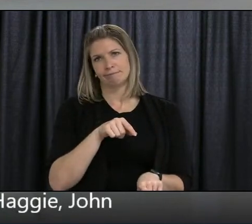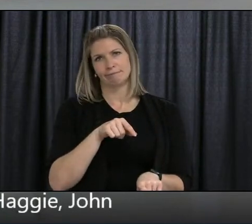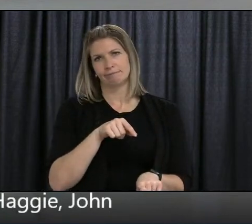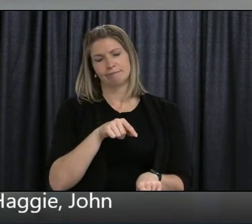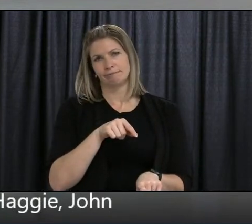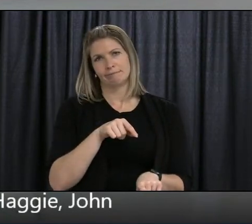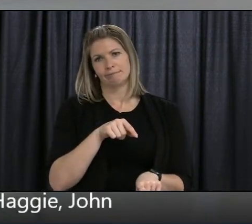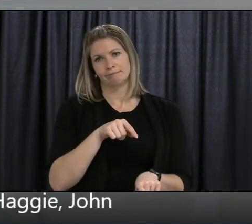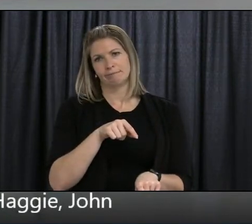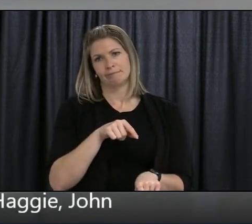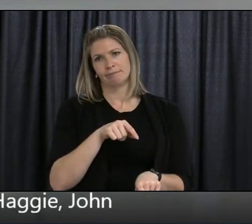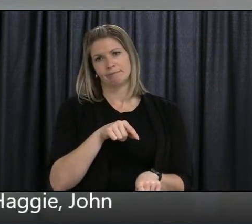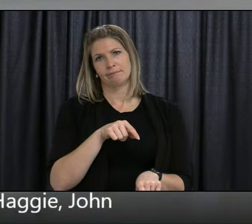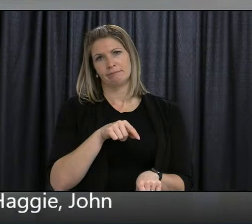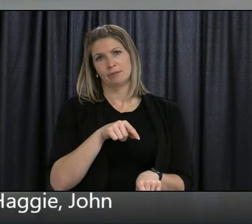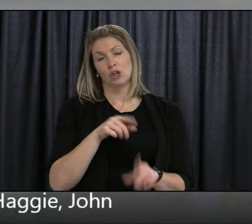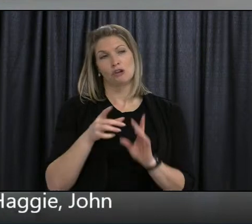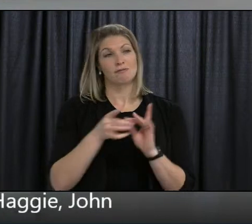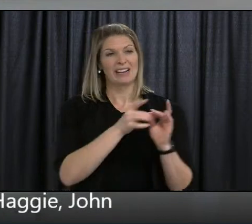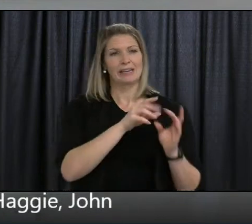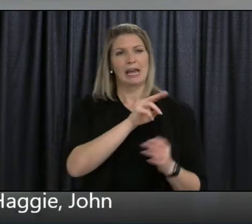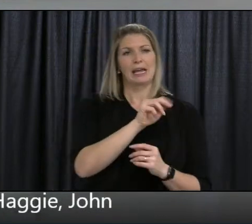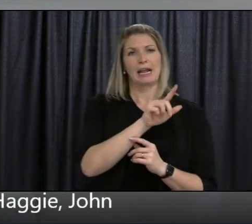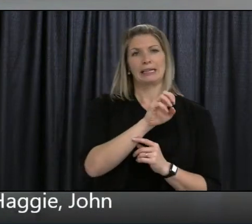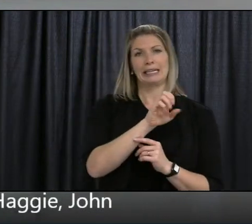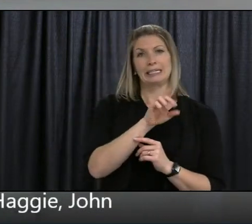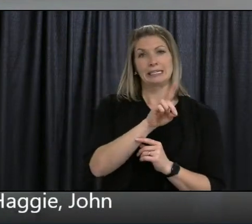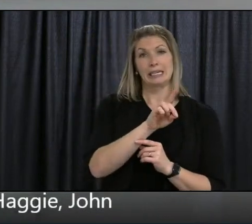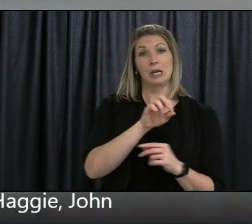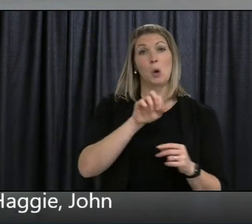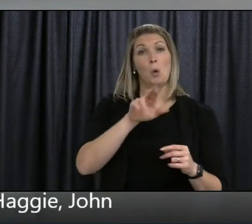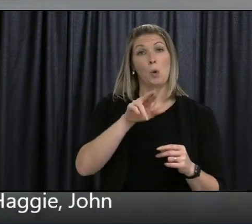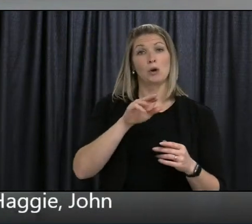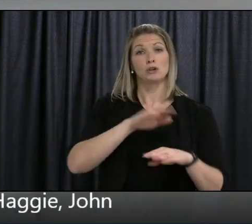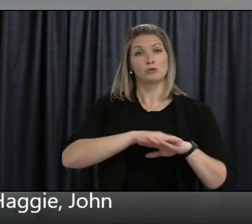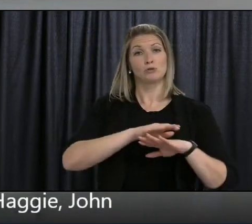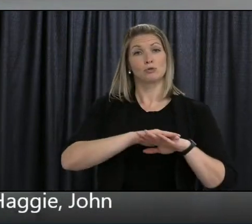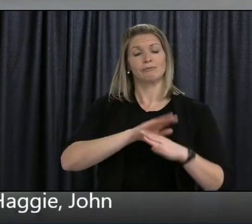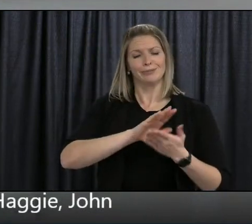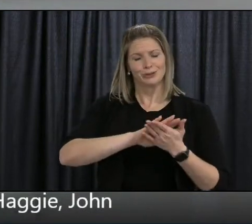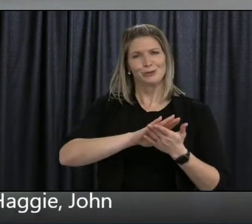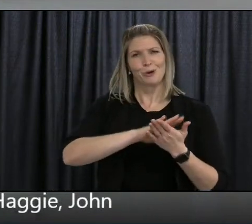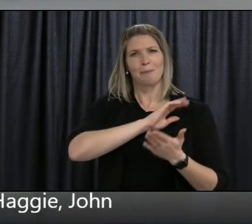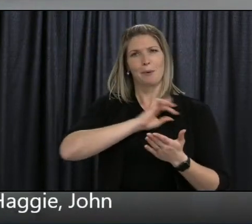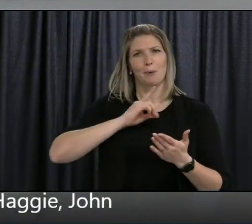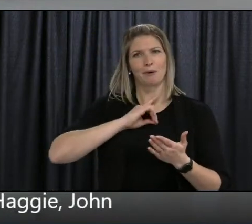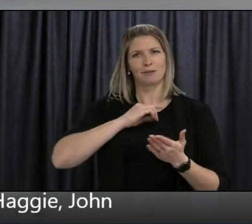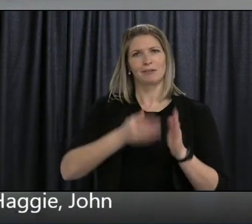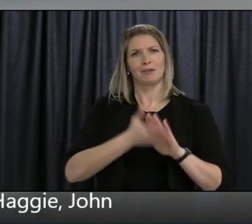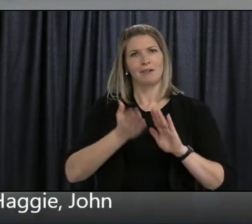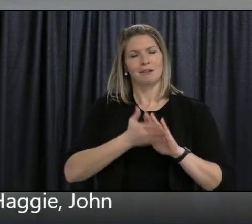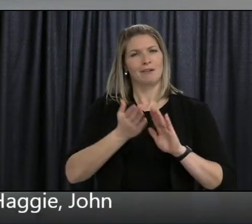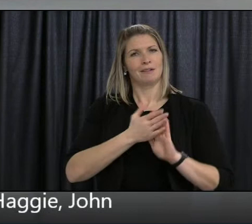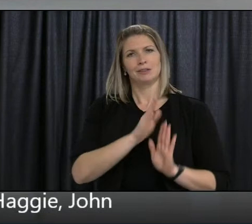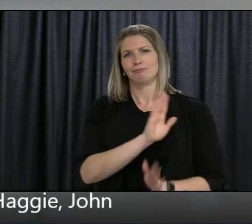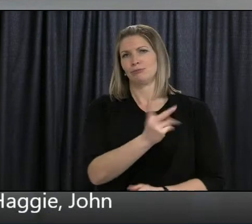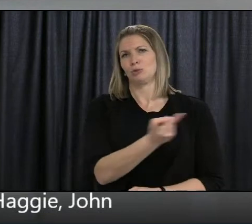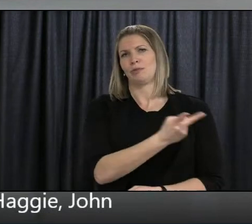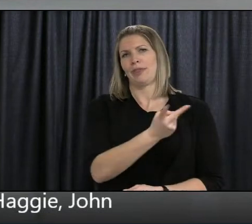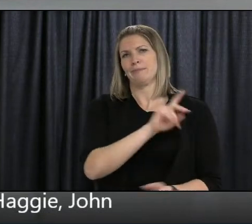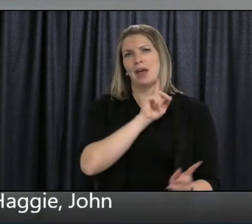insight into the NLESD or the school board's operational plans. They, by and large, would